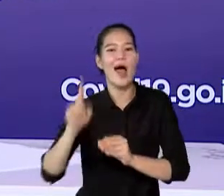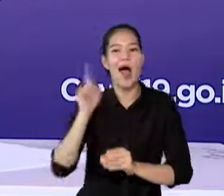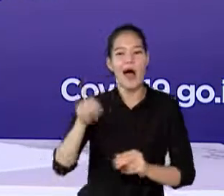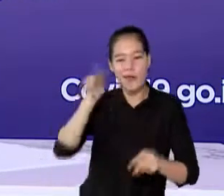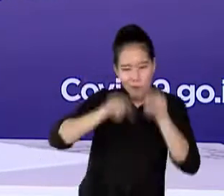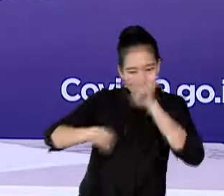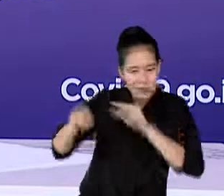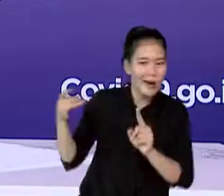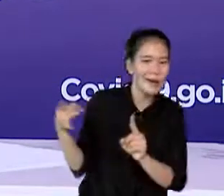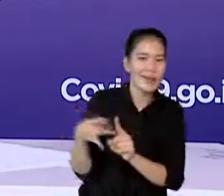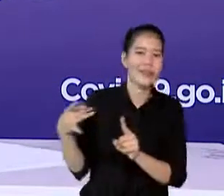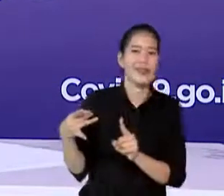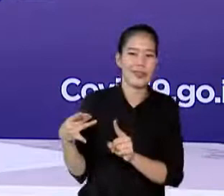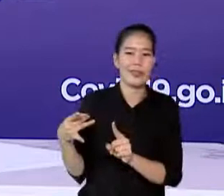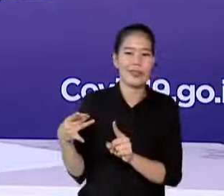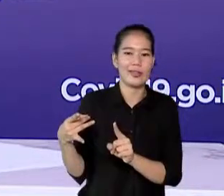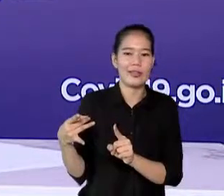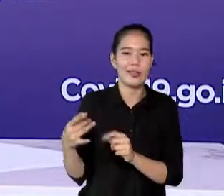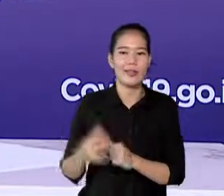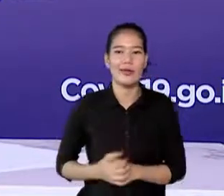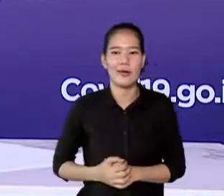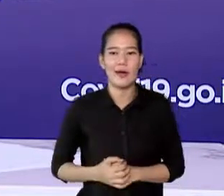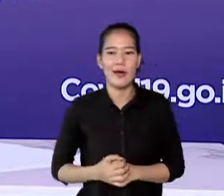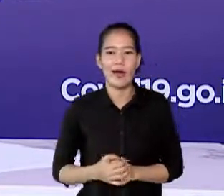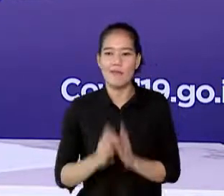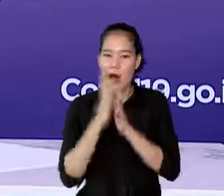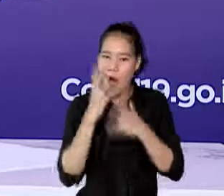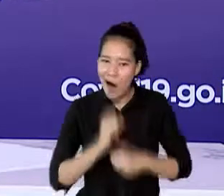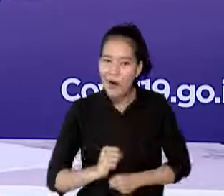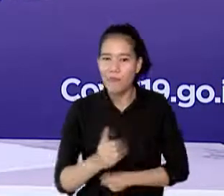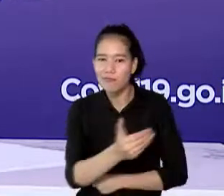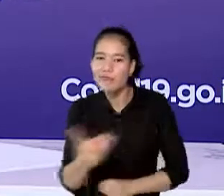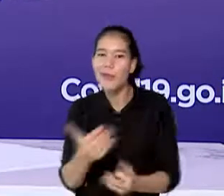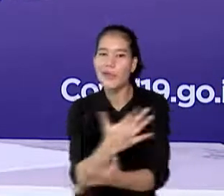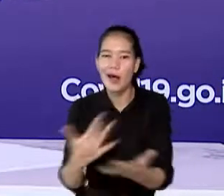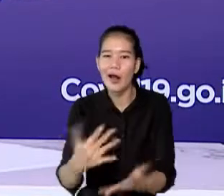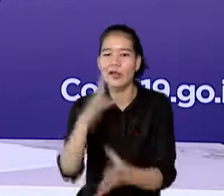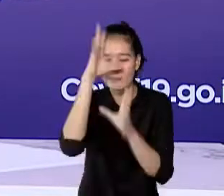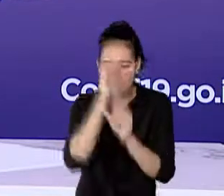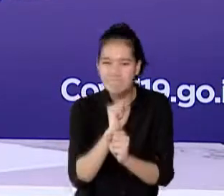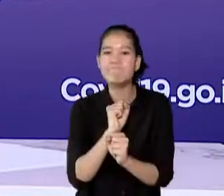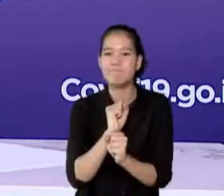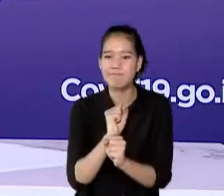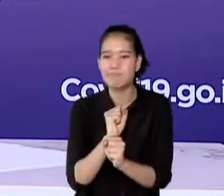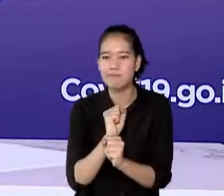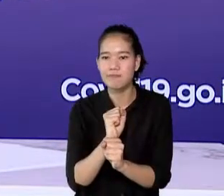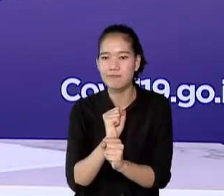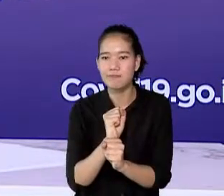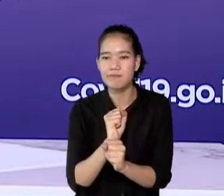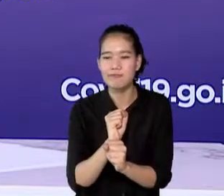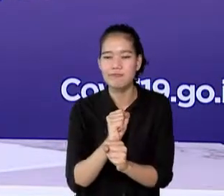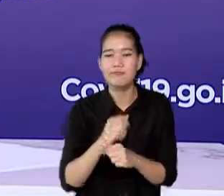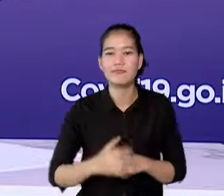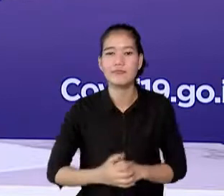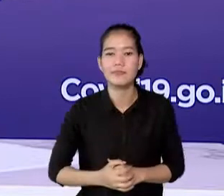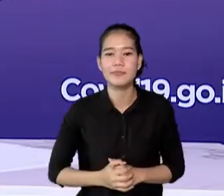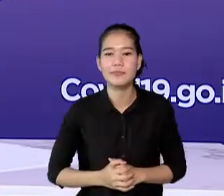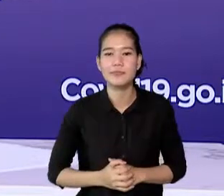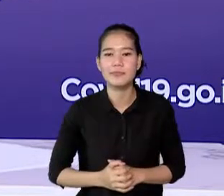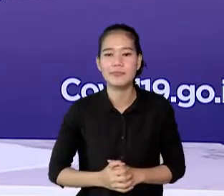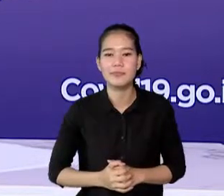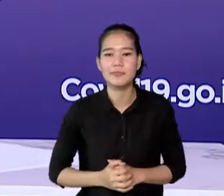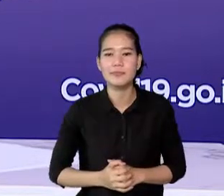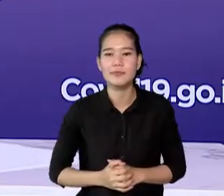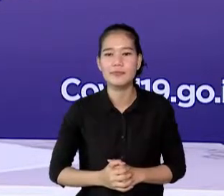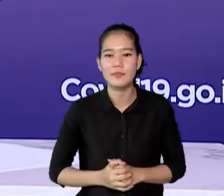community participation supported by their wisdom to control their mobility, through professional law enforcement officers